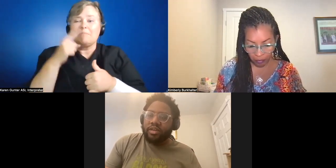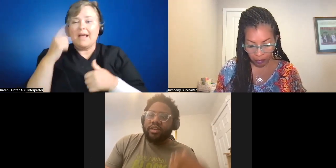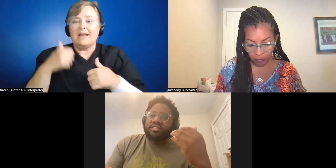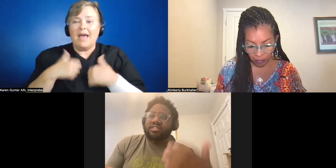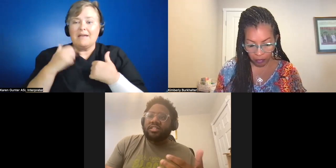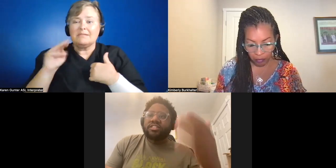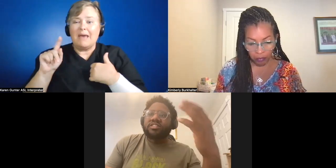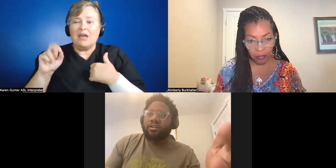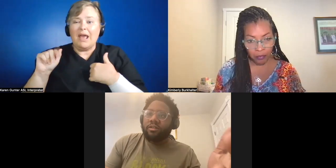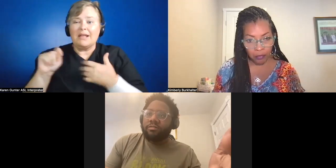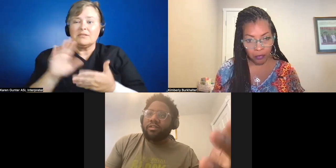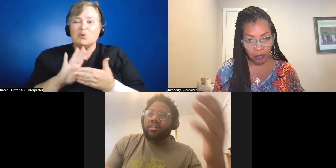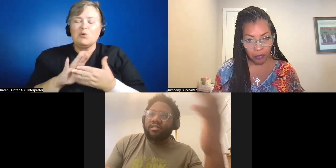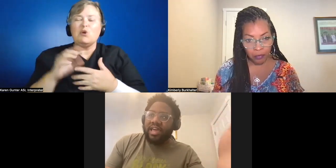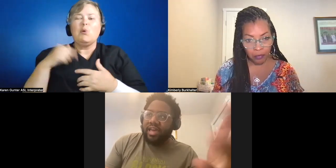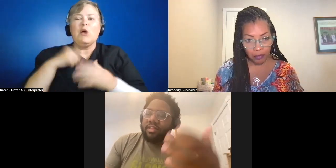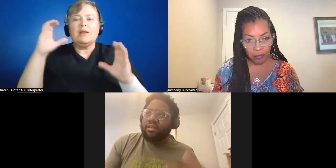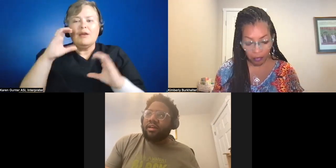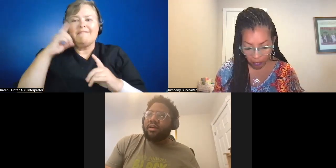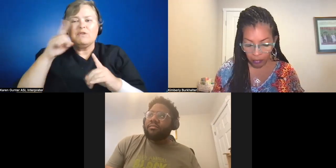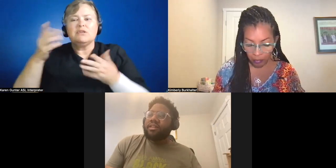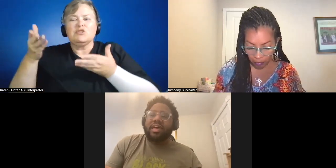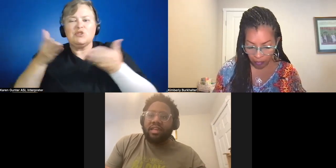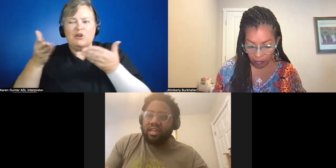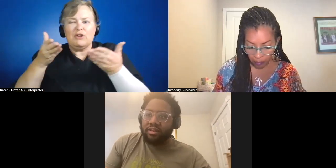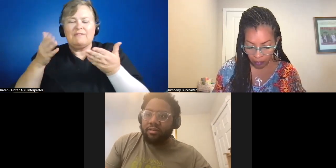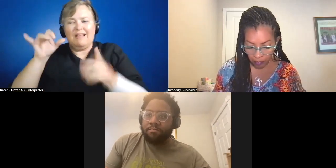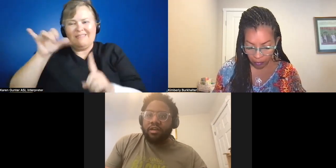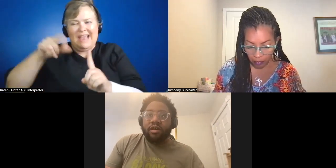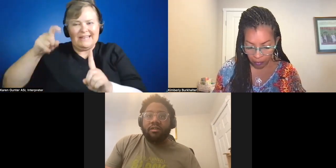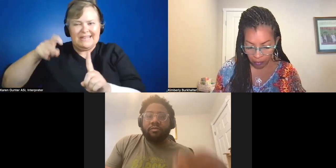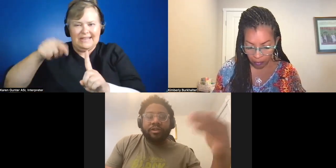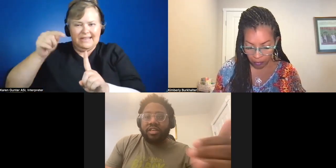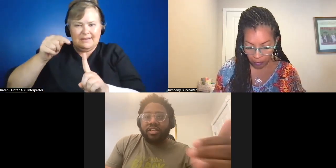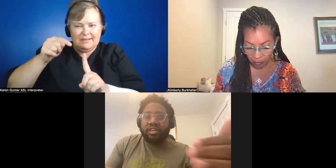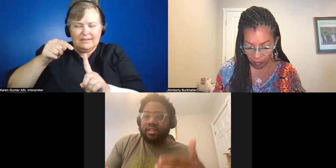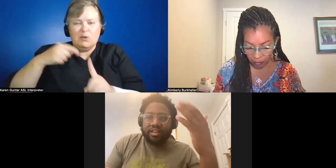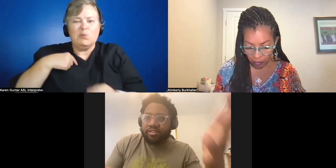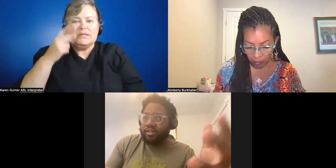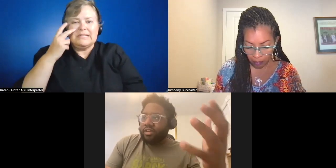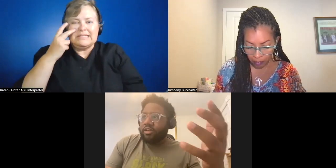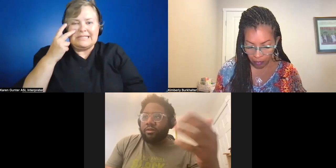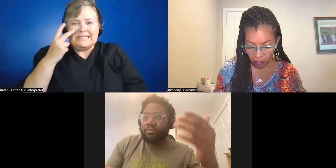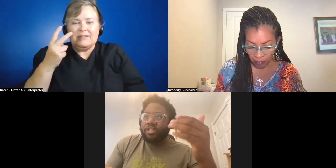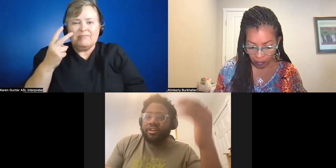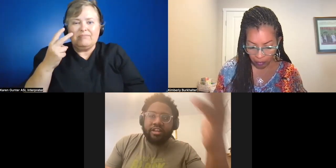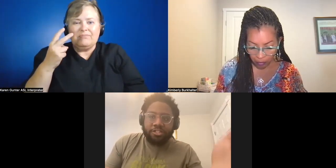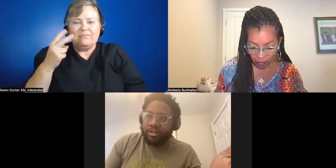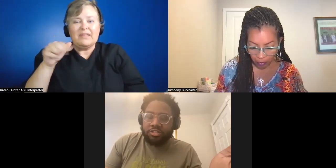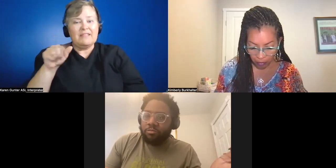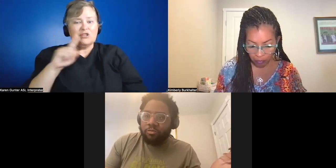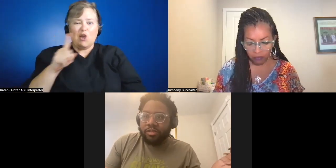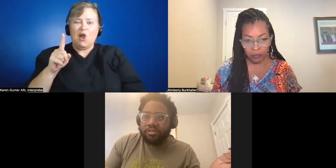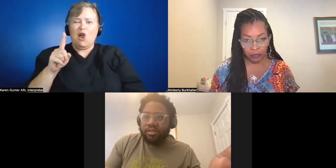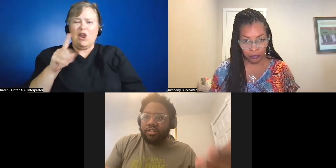school is seek to serve that need. We're seeing, and these are